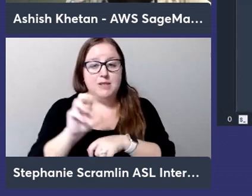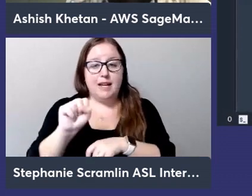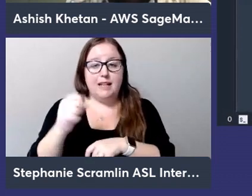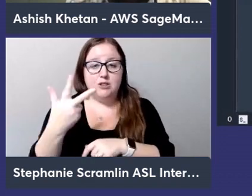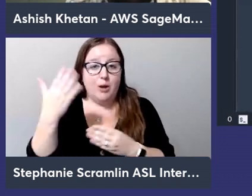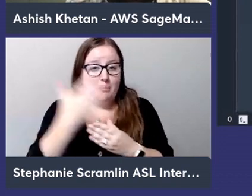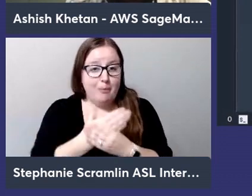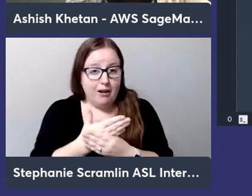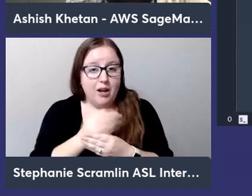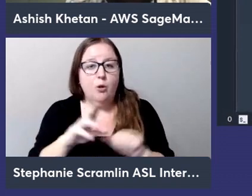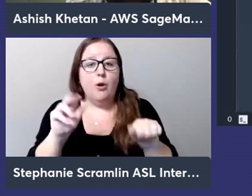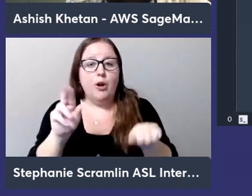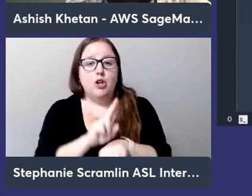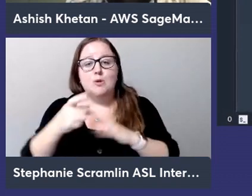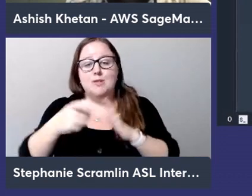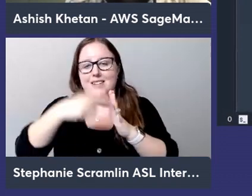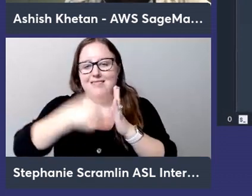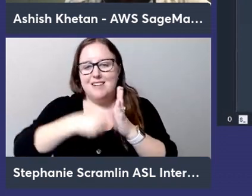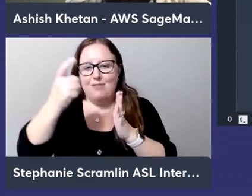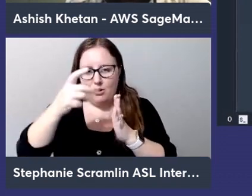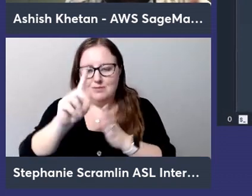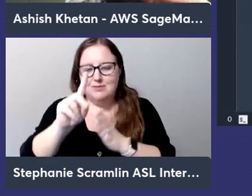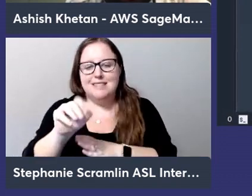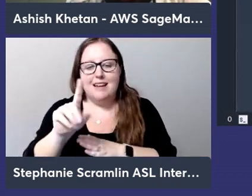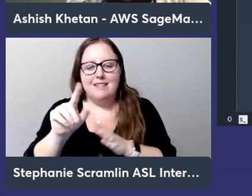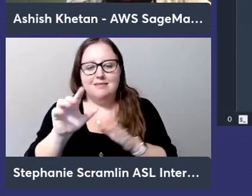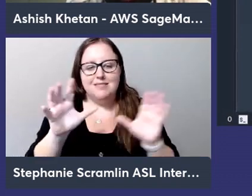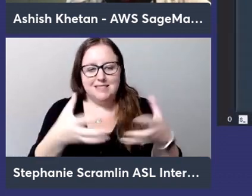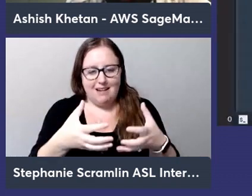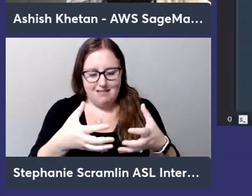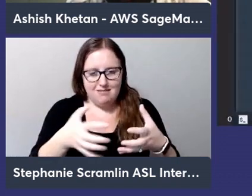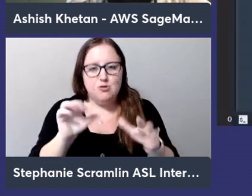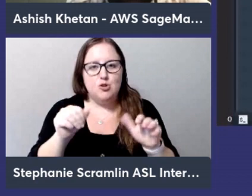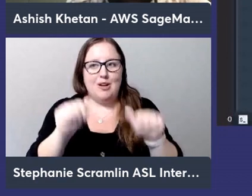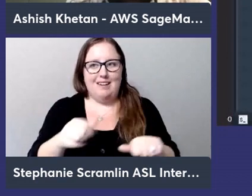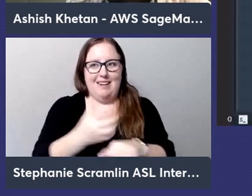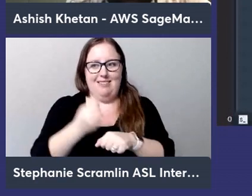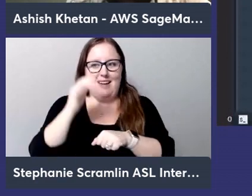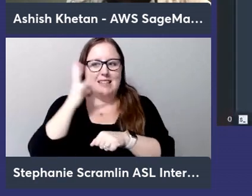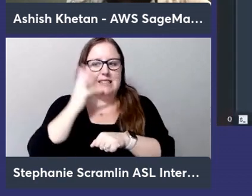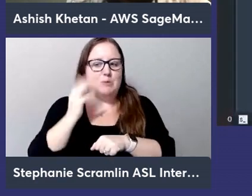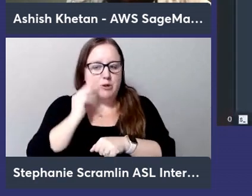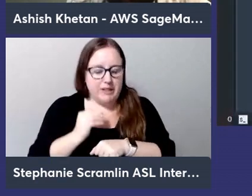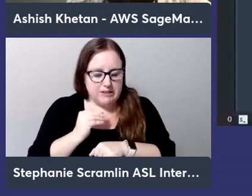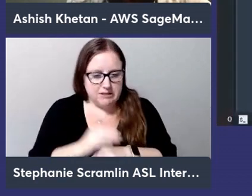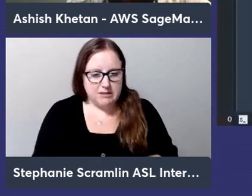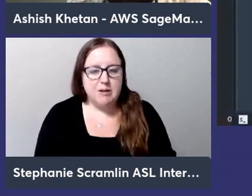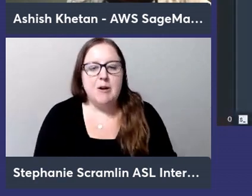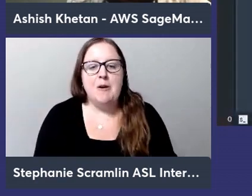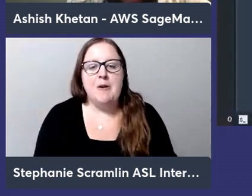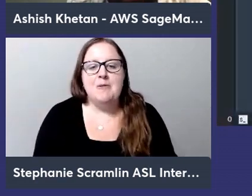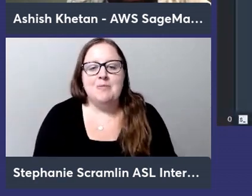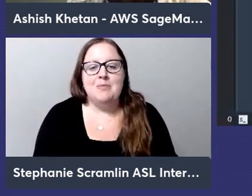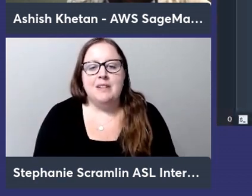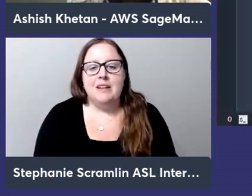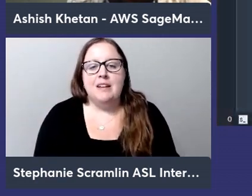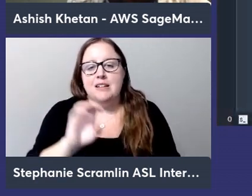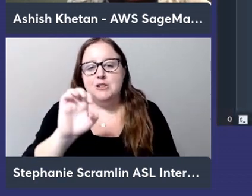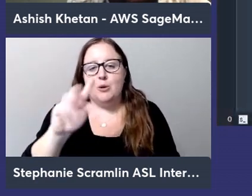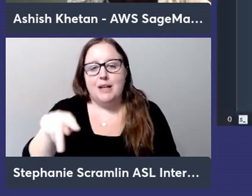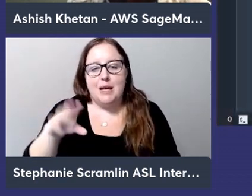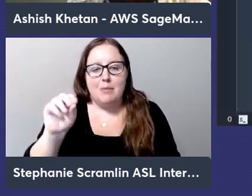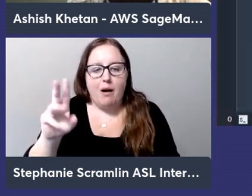or you can use the default data set that we have provided just so that you can get the experience. then like epochs, there is batch size,